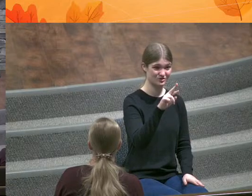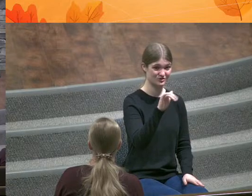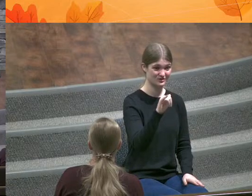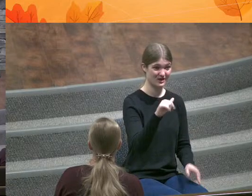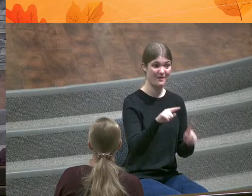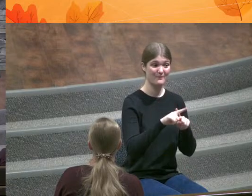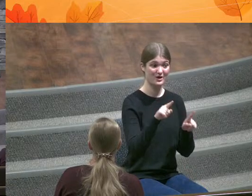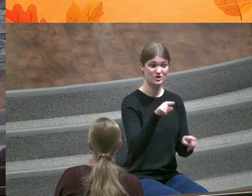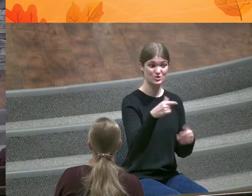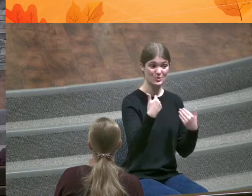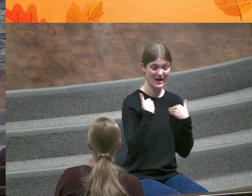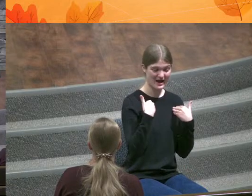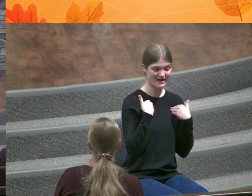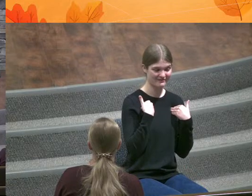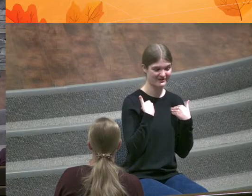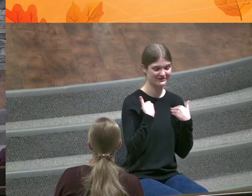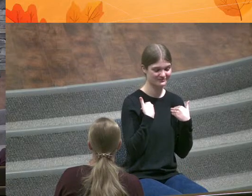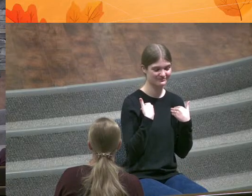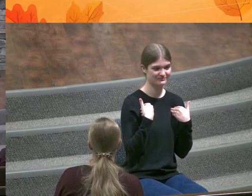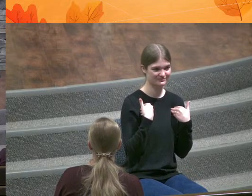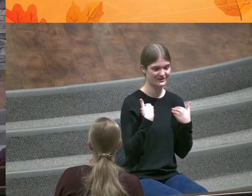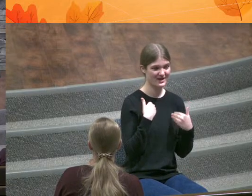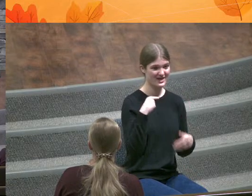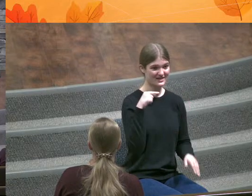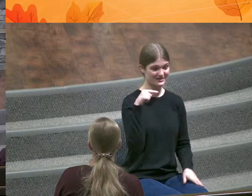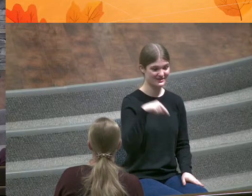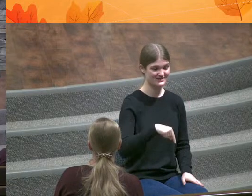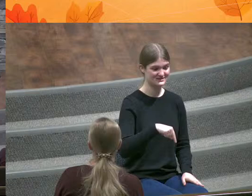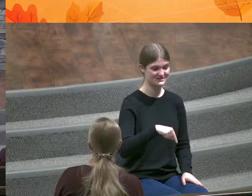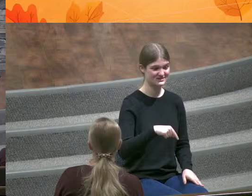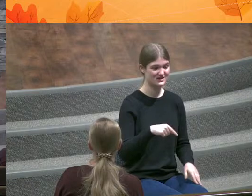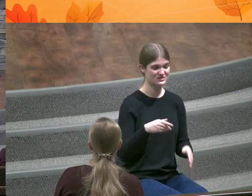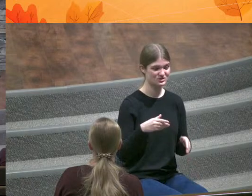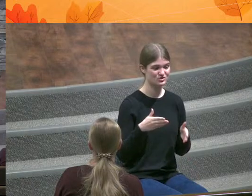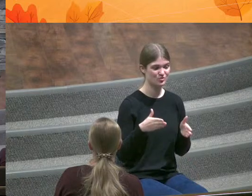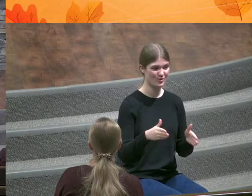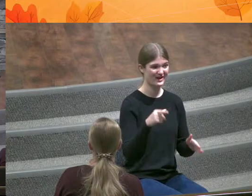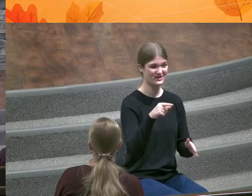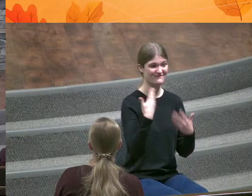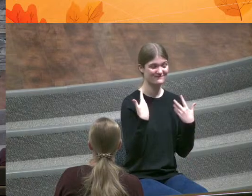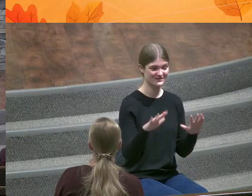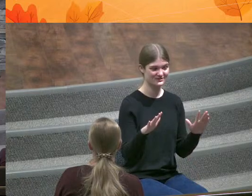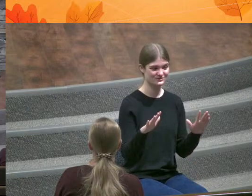But you've got it. And this is how you finish.